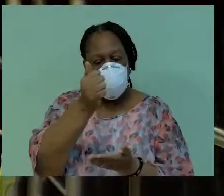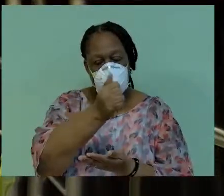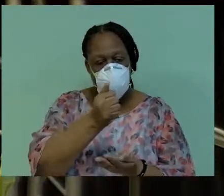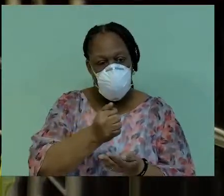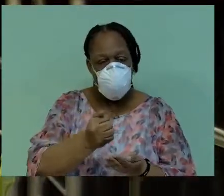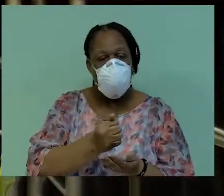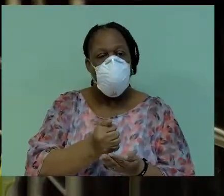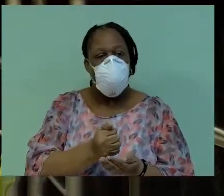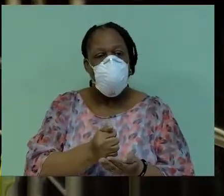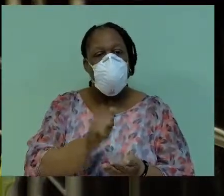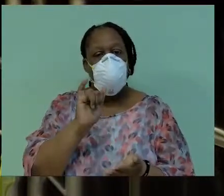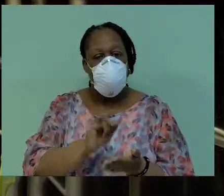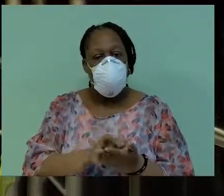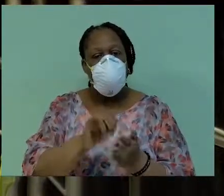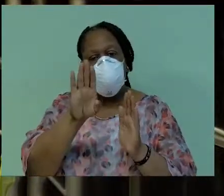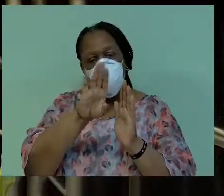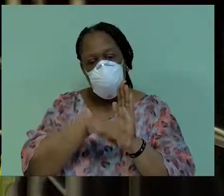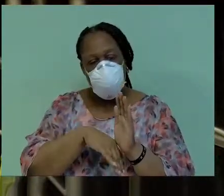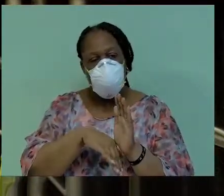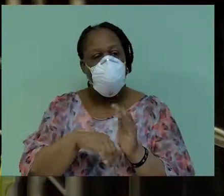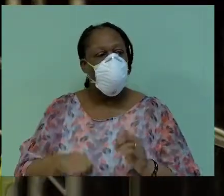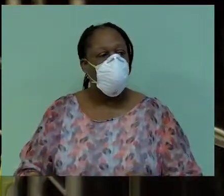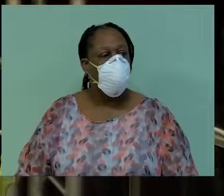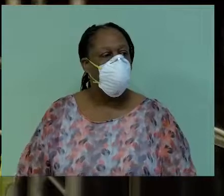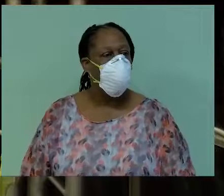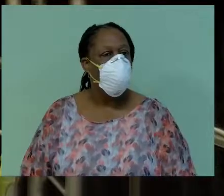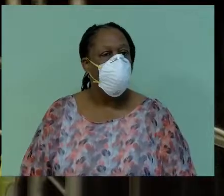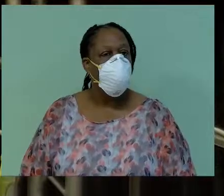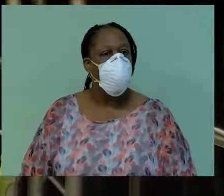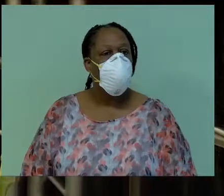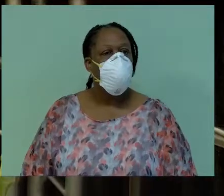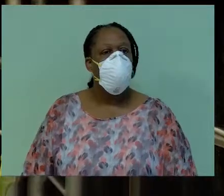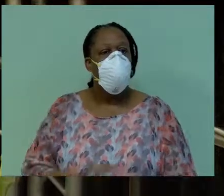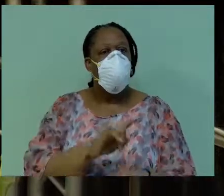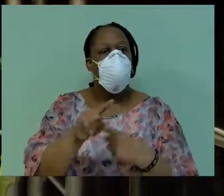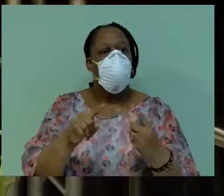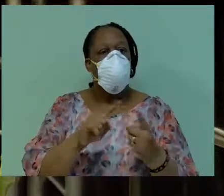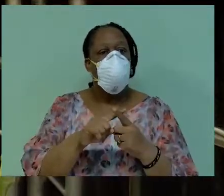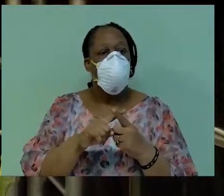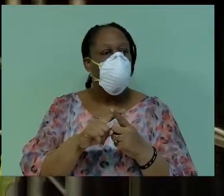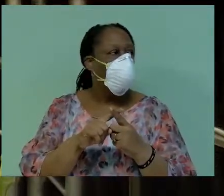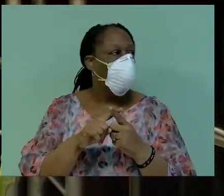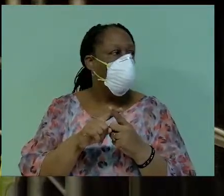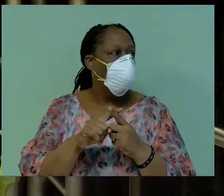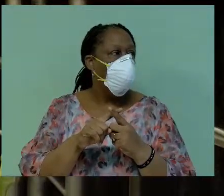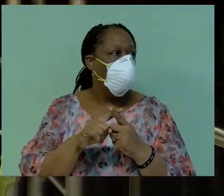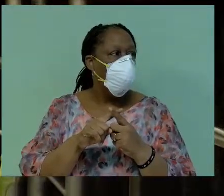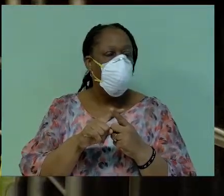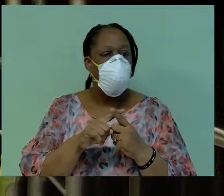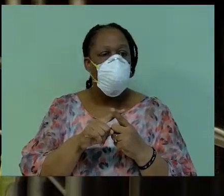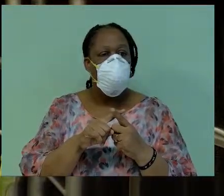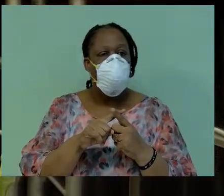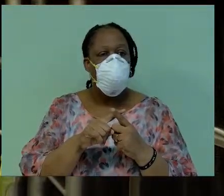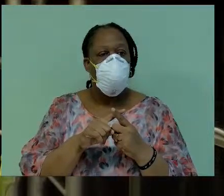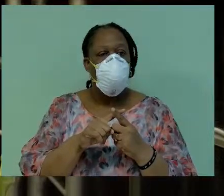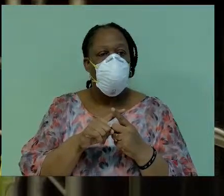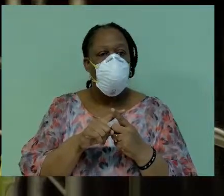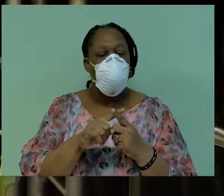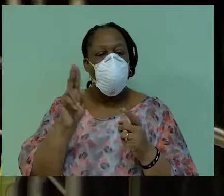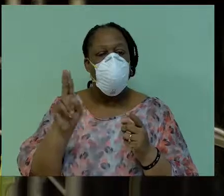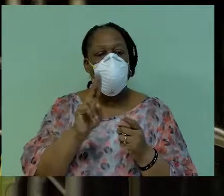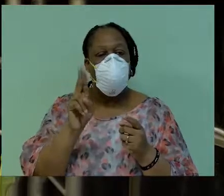isopropyl strength on your hands, only the point of contact is effective.